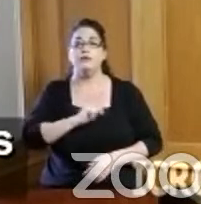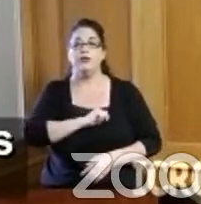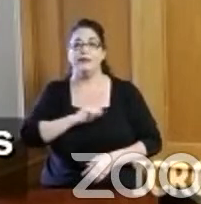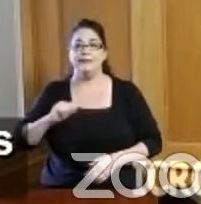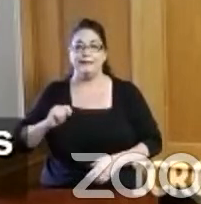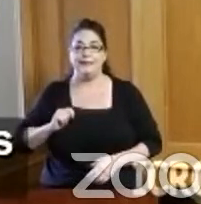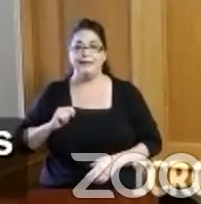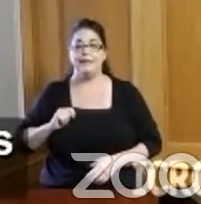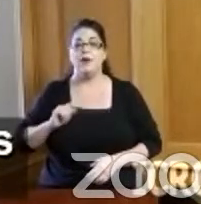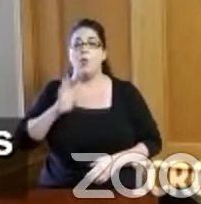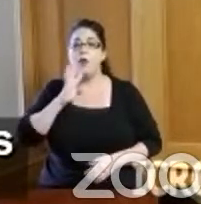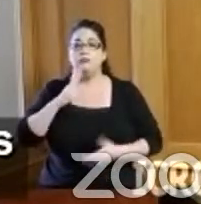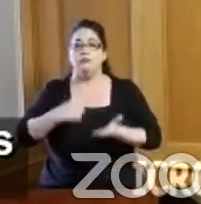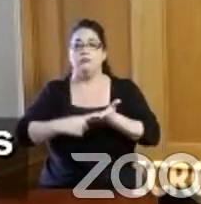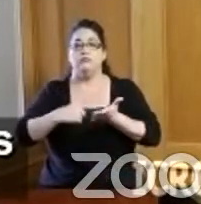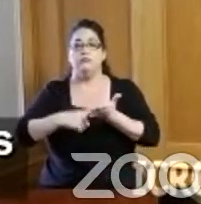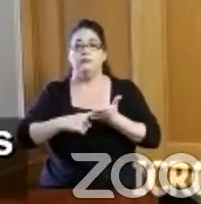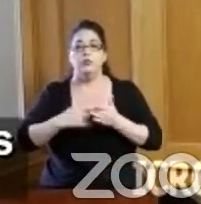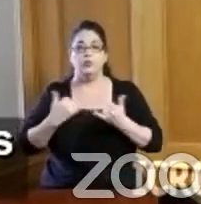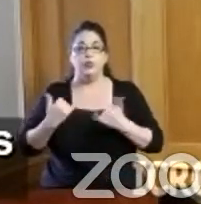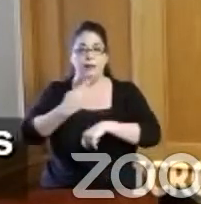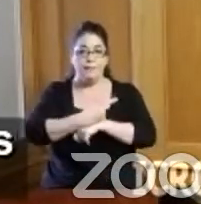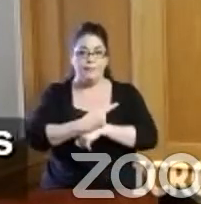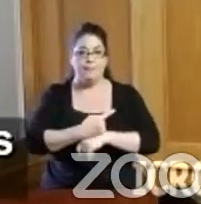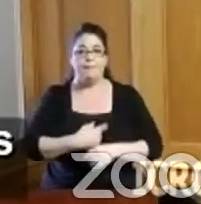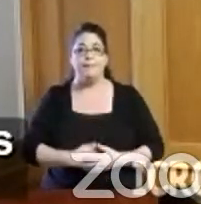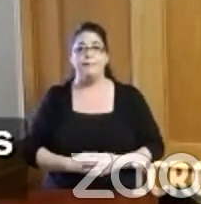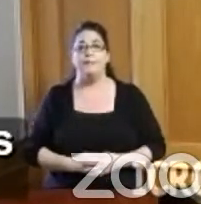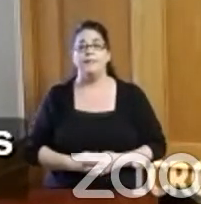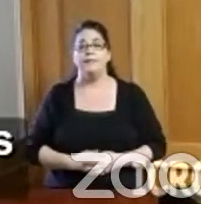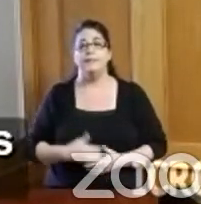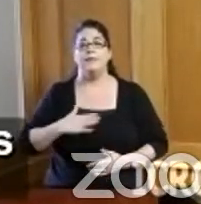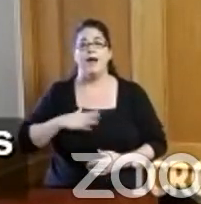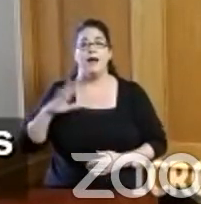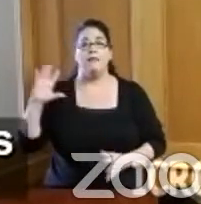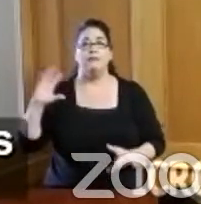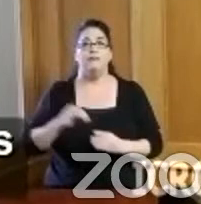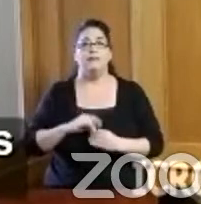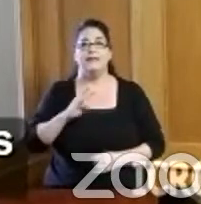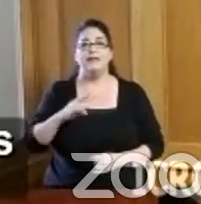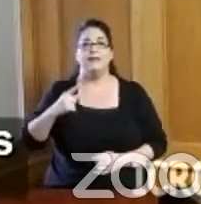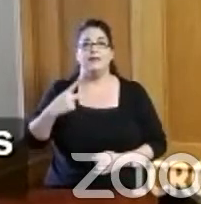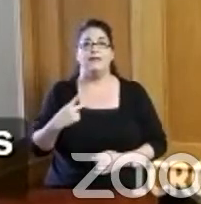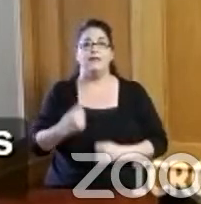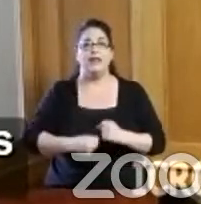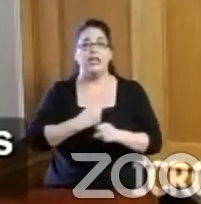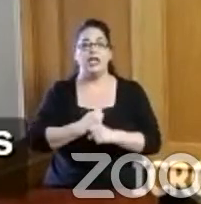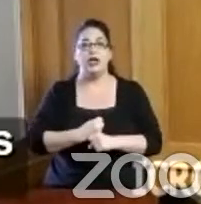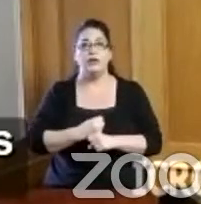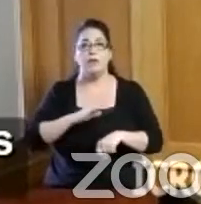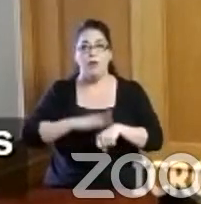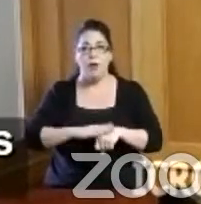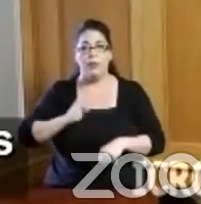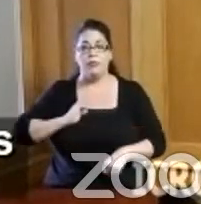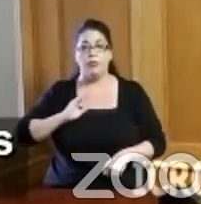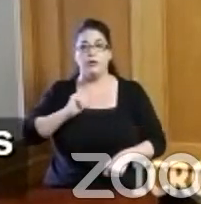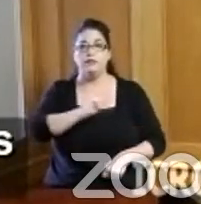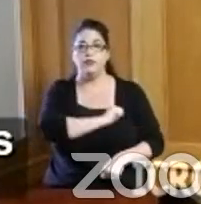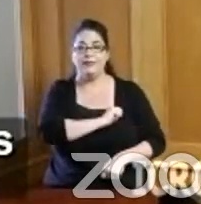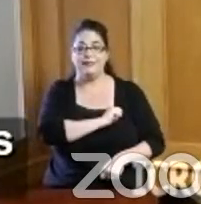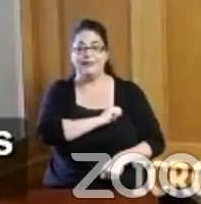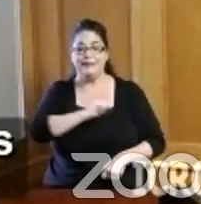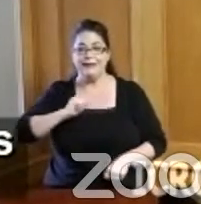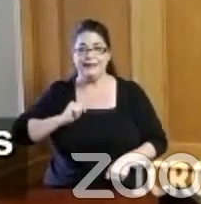and the process to this board briefly today. In my 7.5 years as a trustee, there is more excitement about